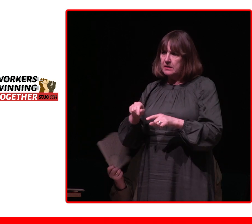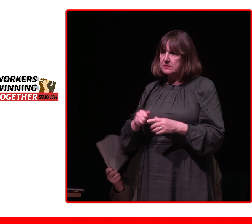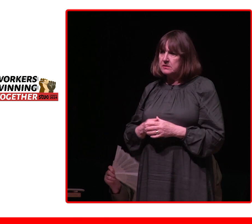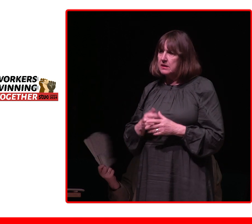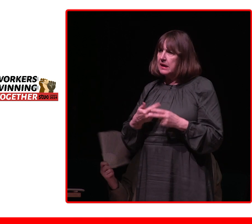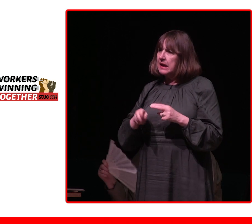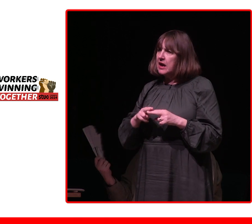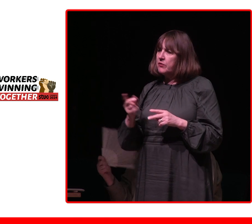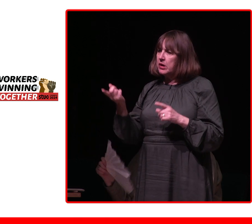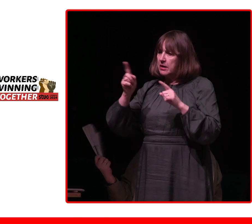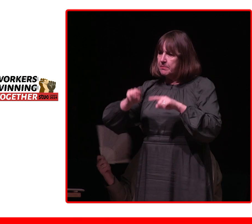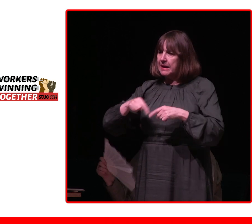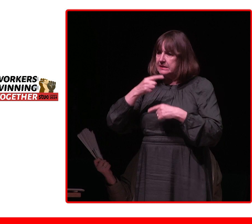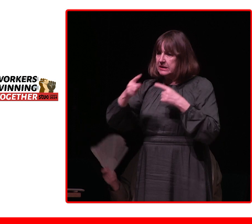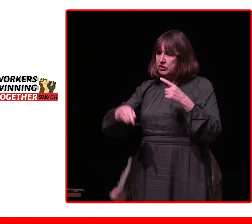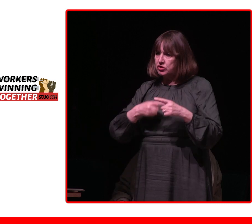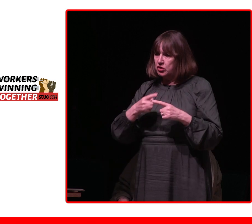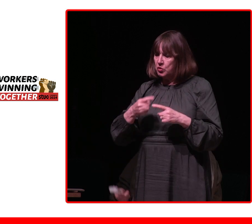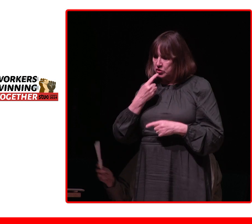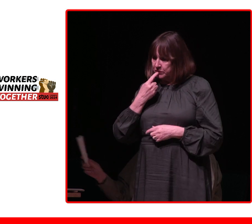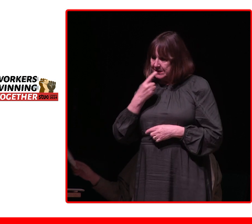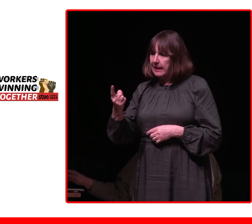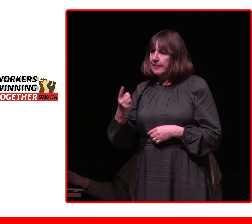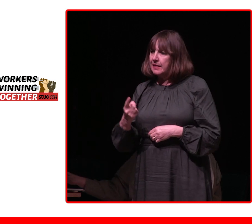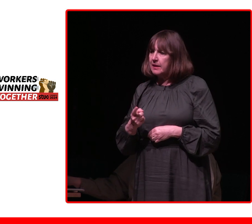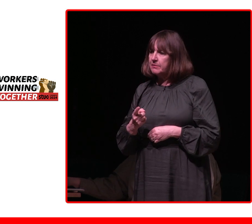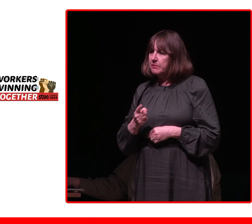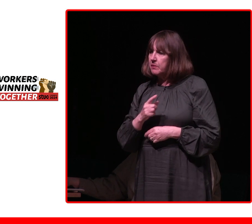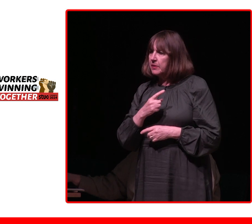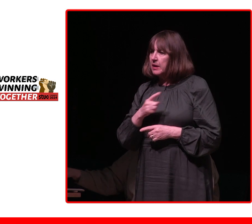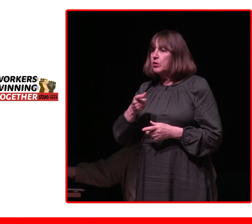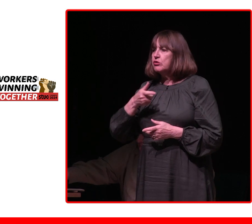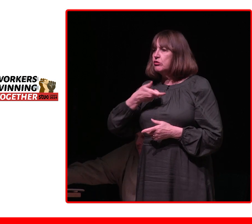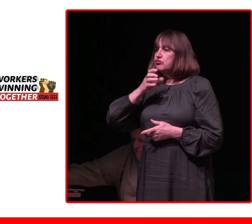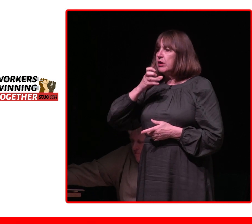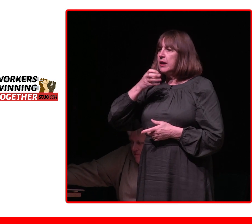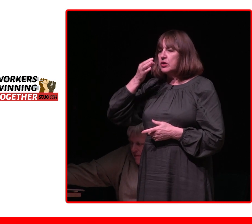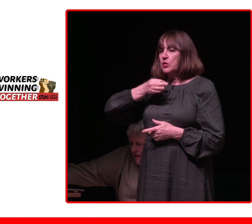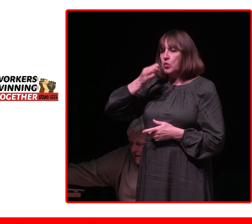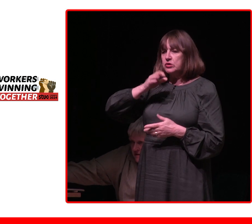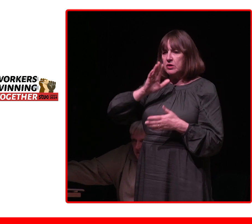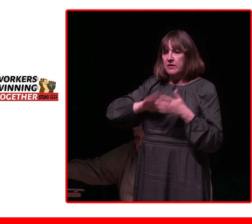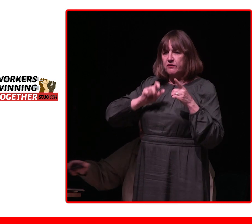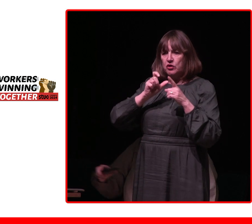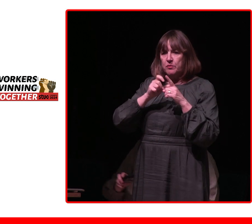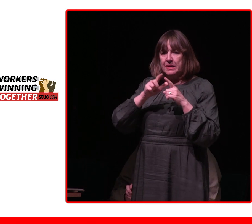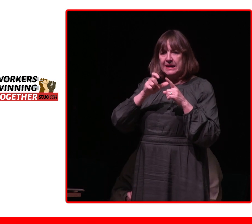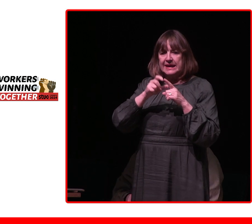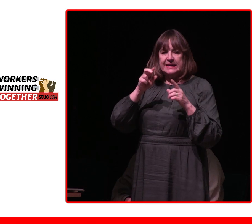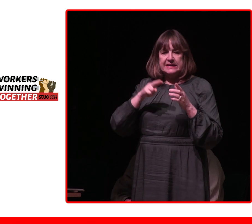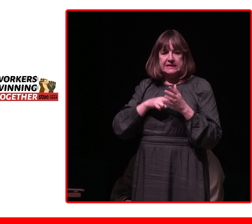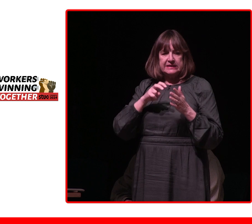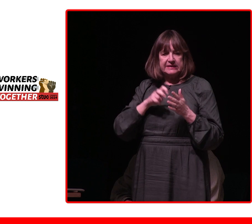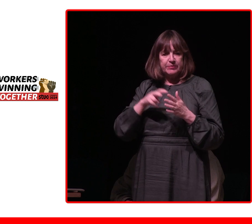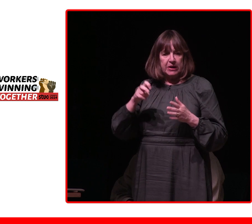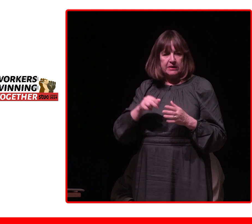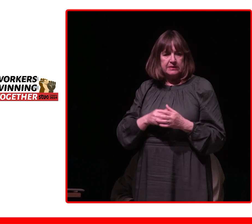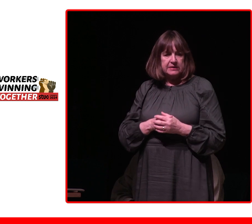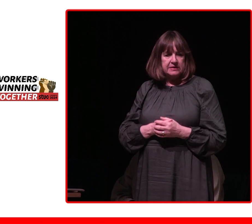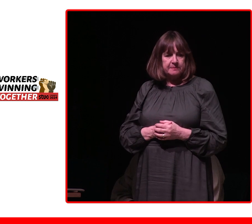we come back next year, we should demand that we're not drinking the water from Eden Springs.